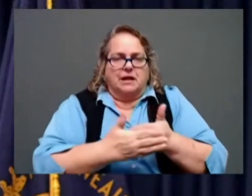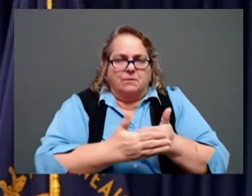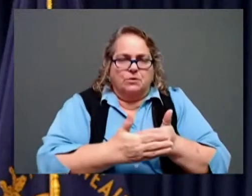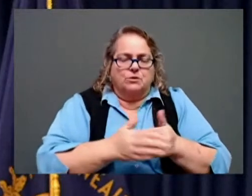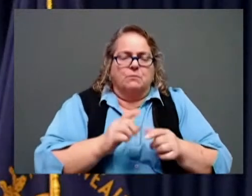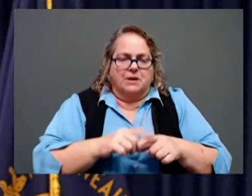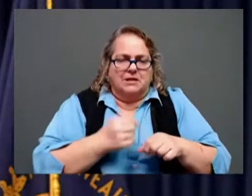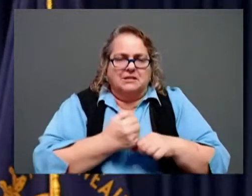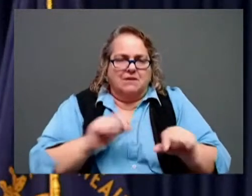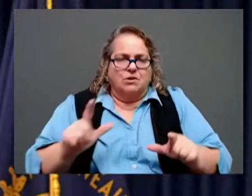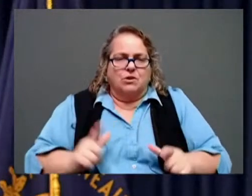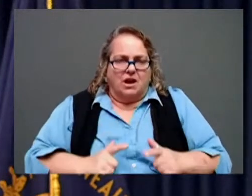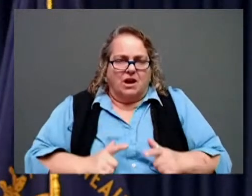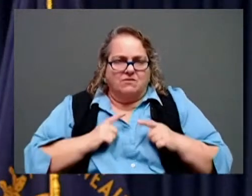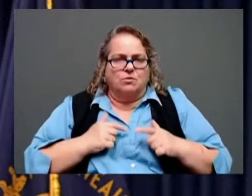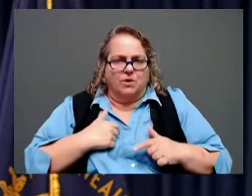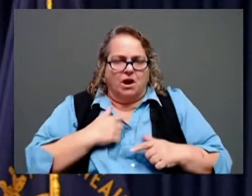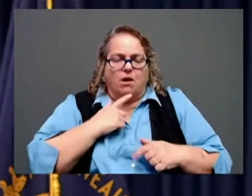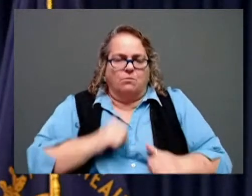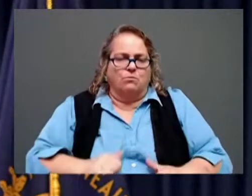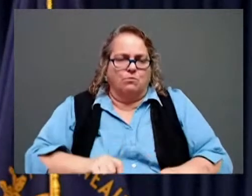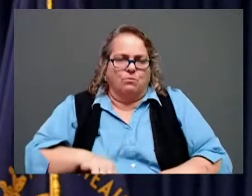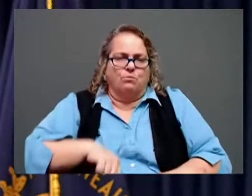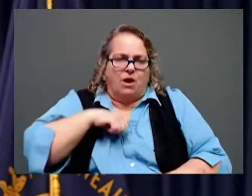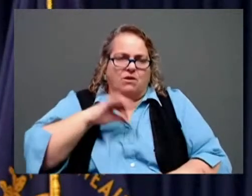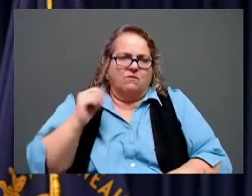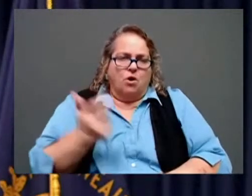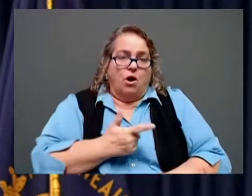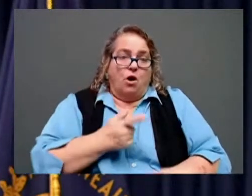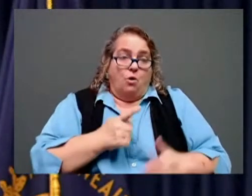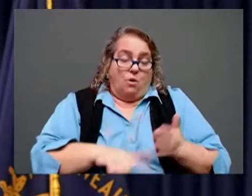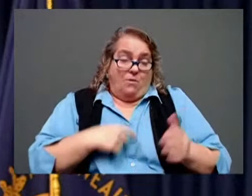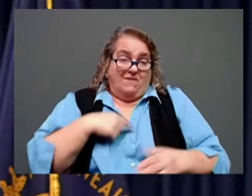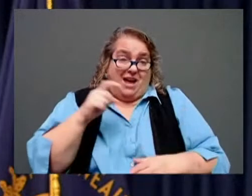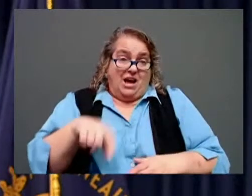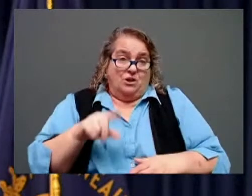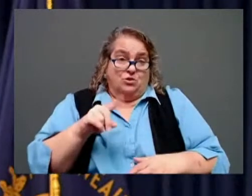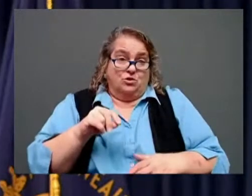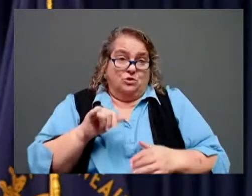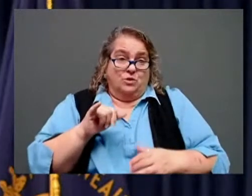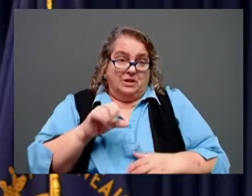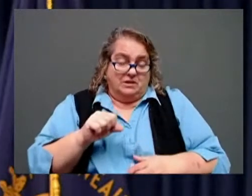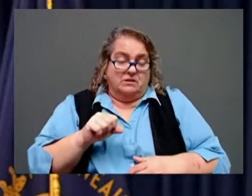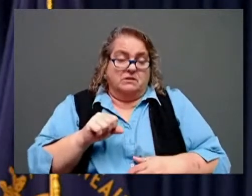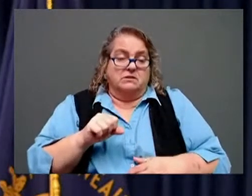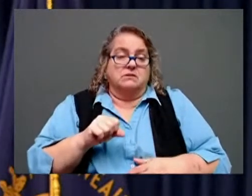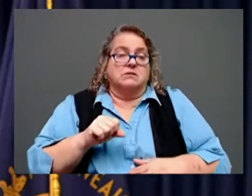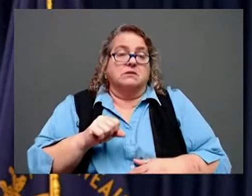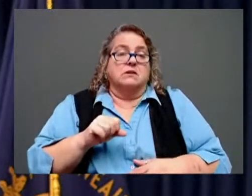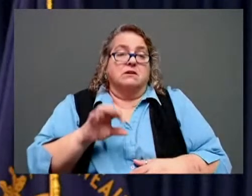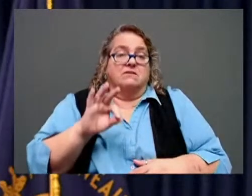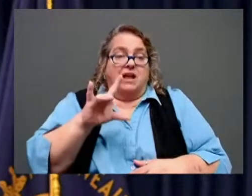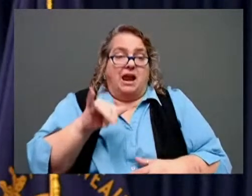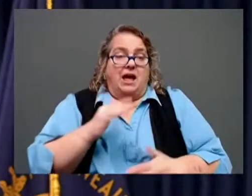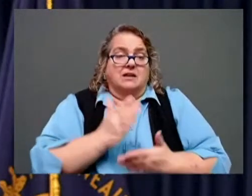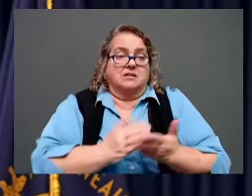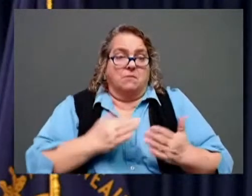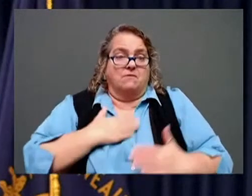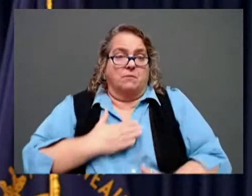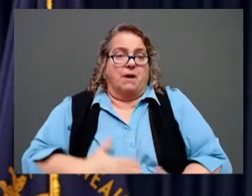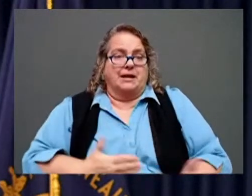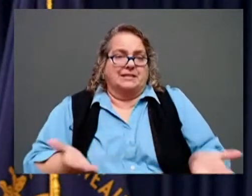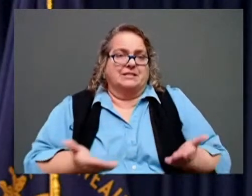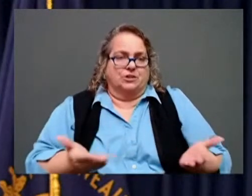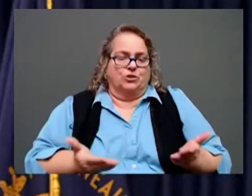lives. We are proud of all of them. What we've had to do is fly the bodies here